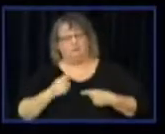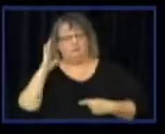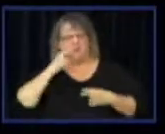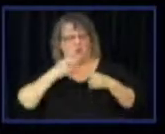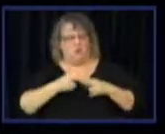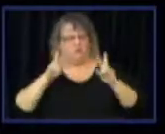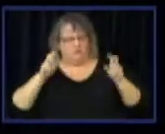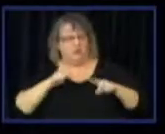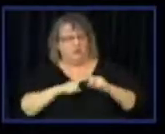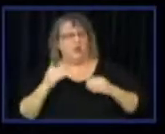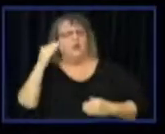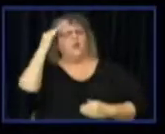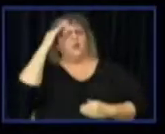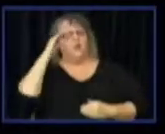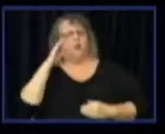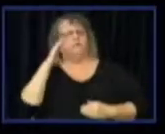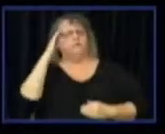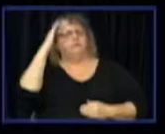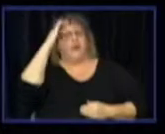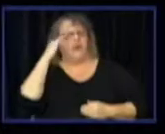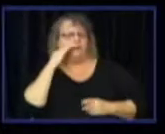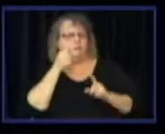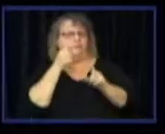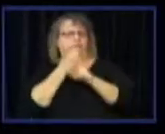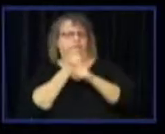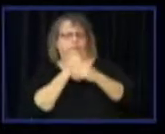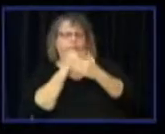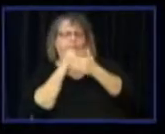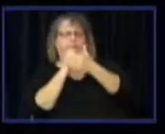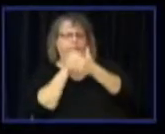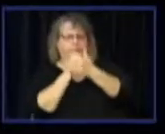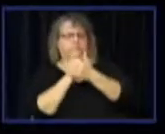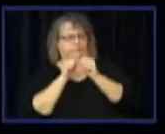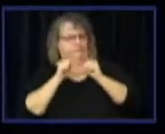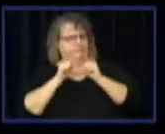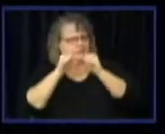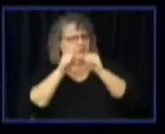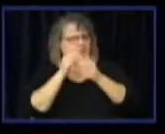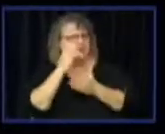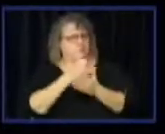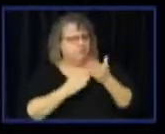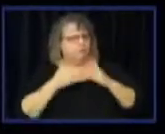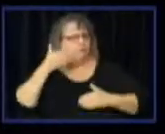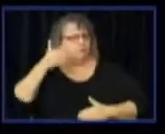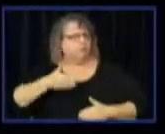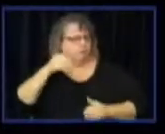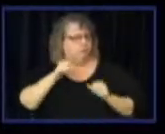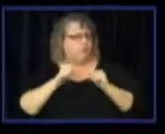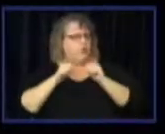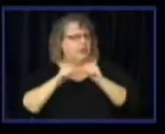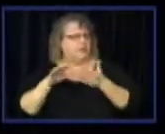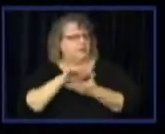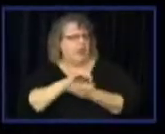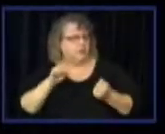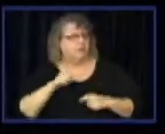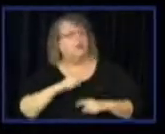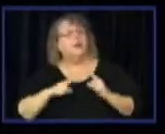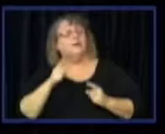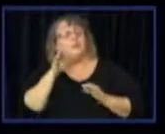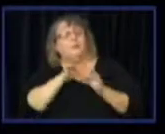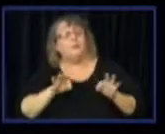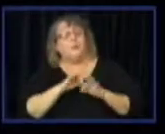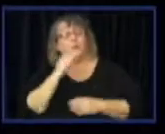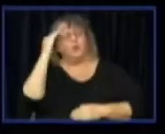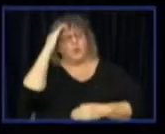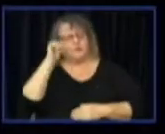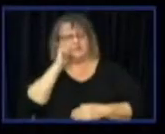brain, but we now know that concussions do actually have some permanent sequelae. And but the important point is that it's